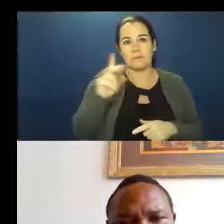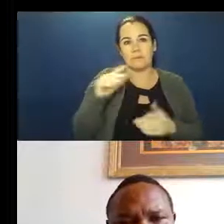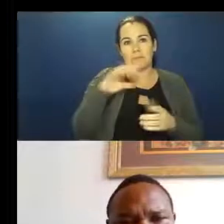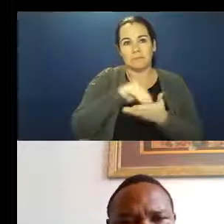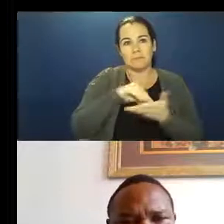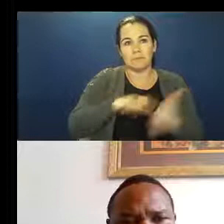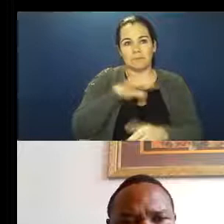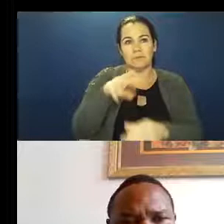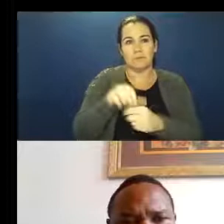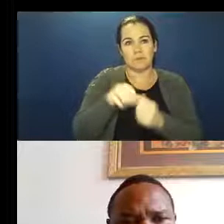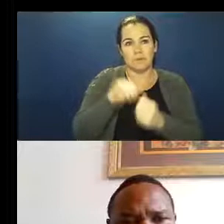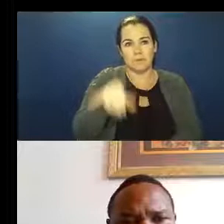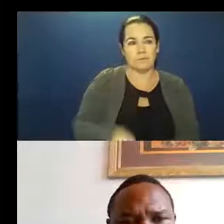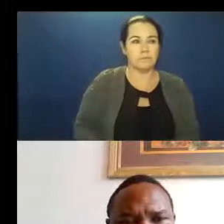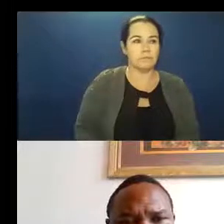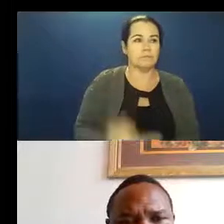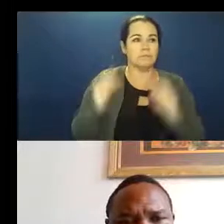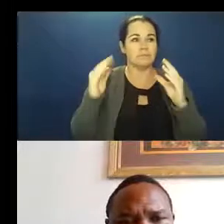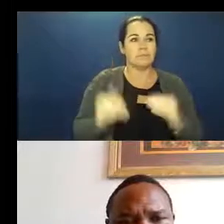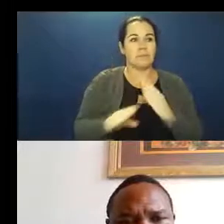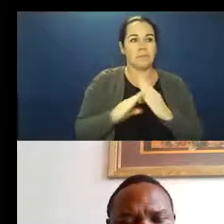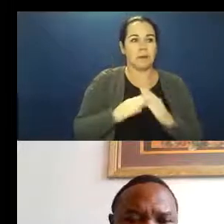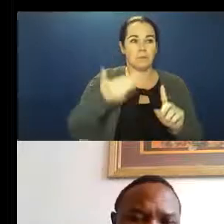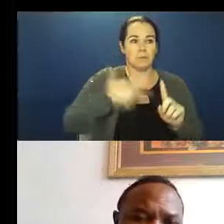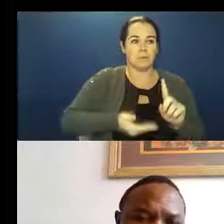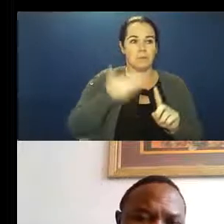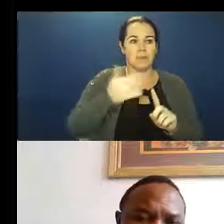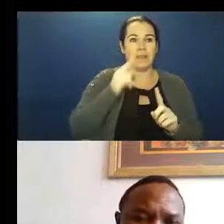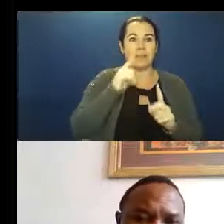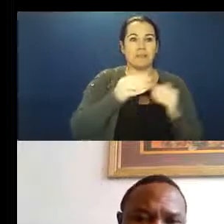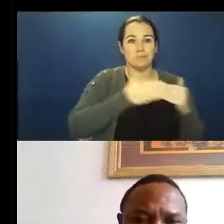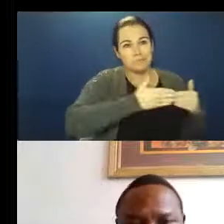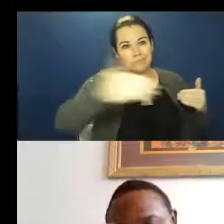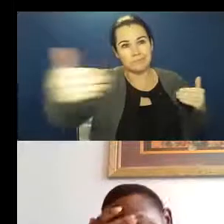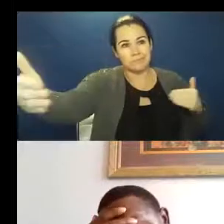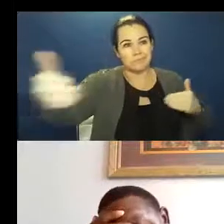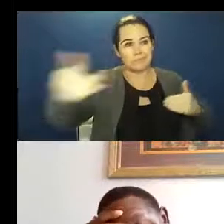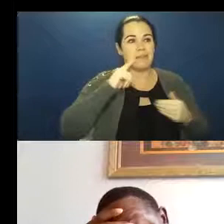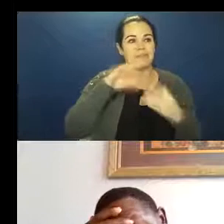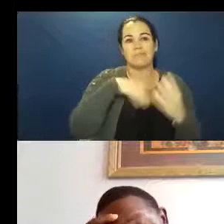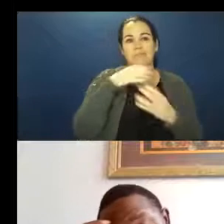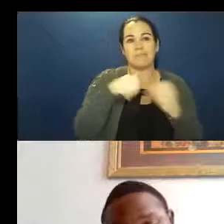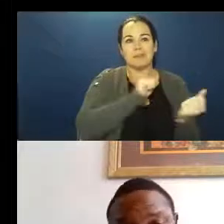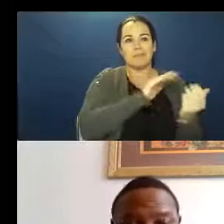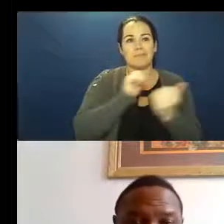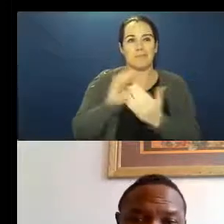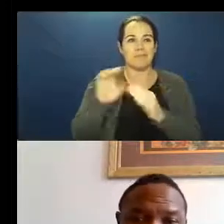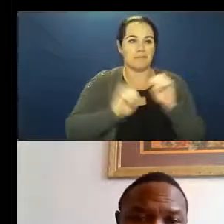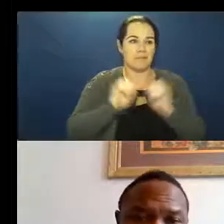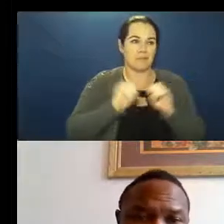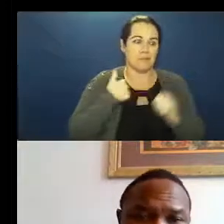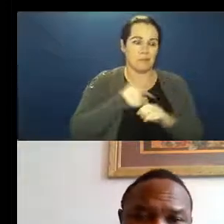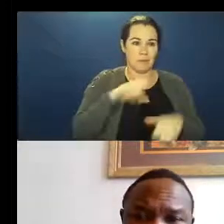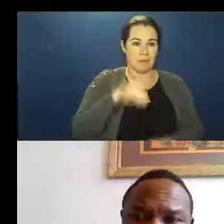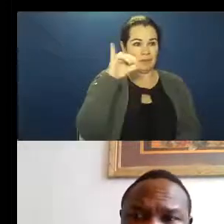too. Minority entity, that's our IRC-BIM, our longitudinal study. It's a mixed methods evaluation. We've been doing this.